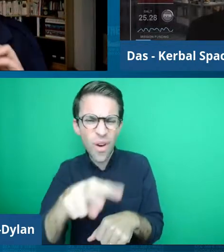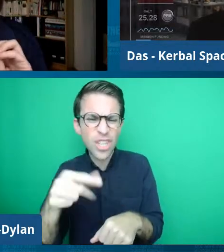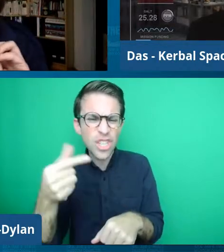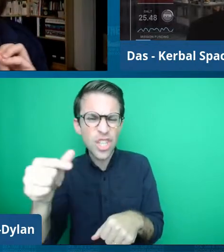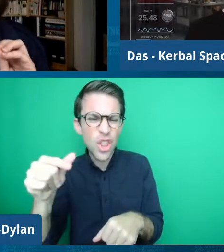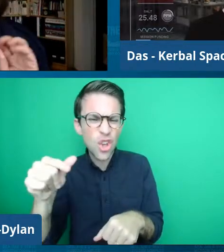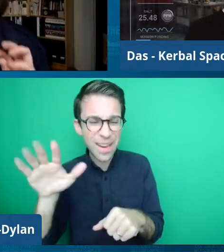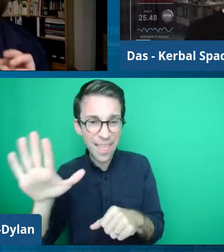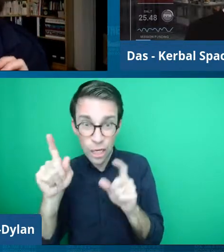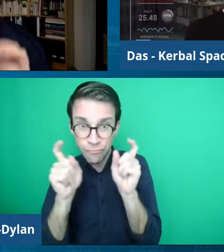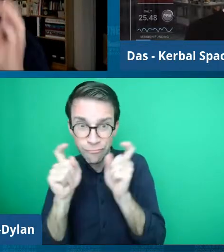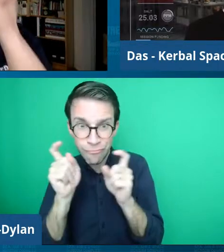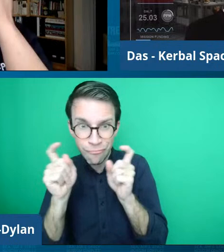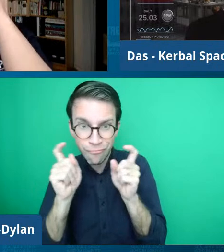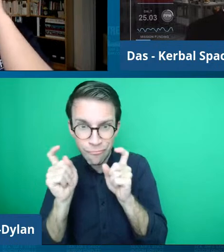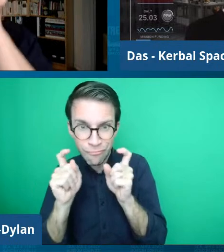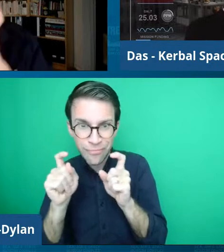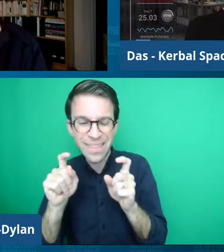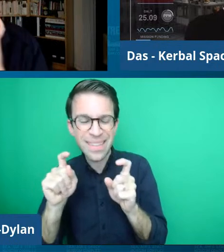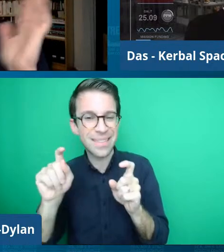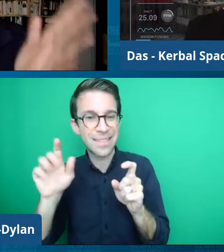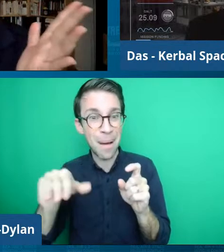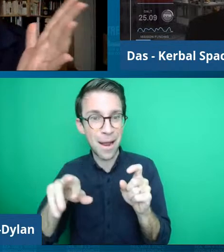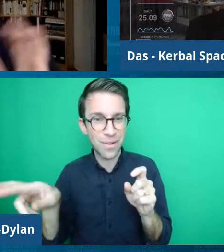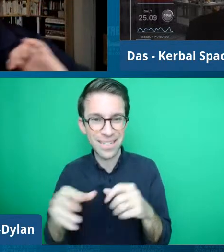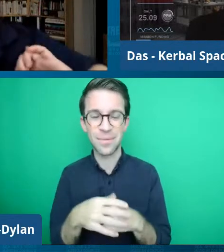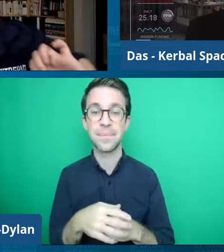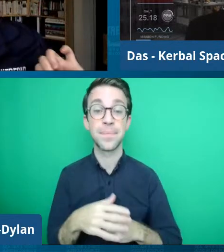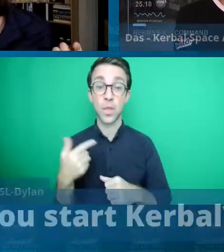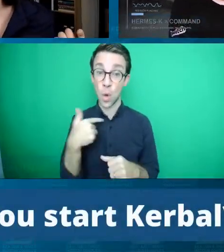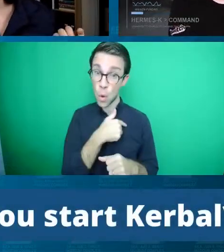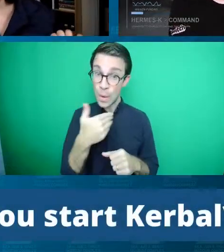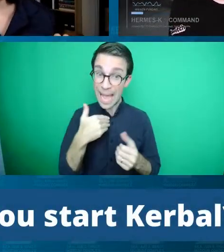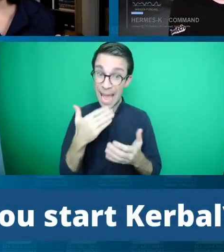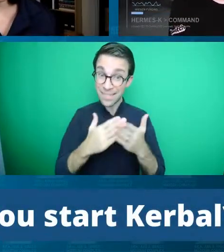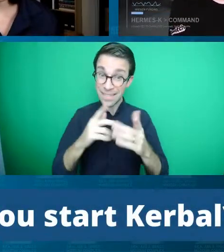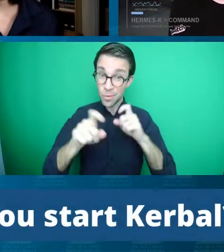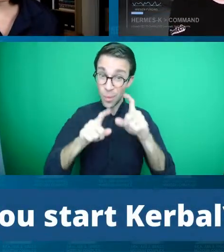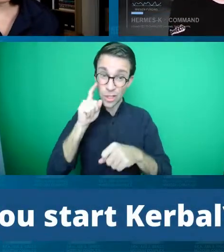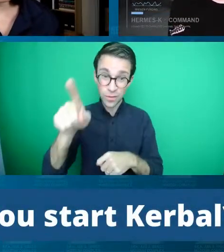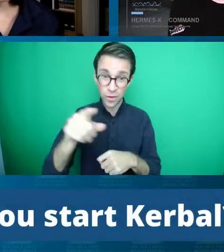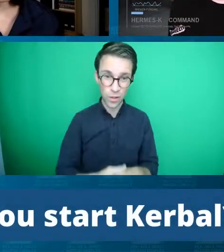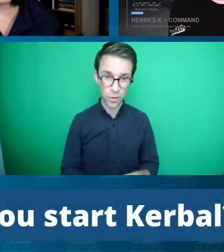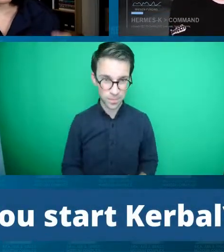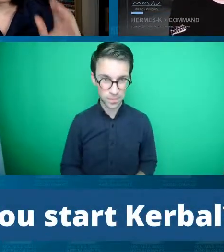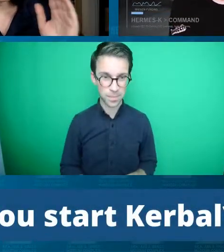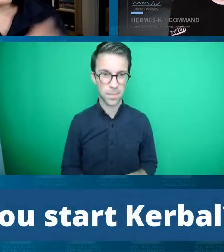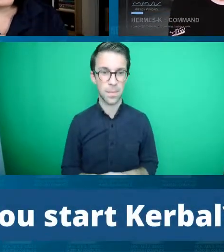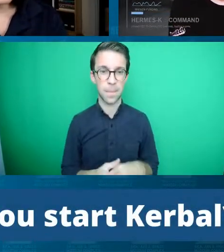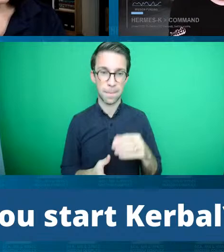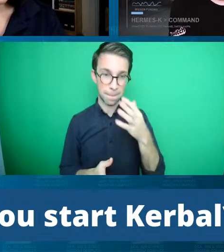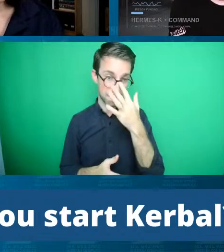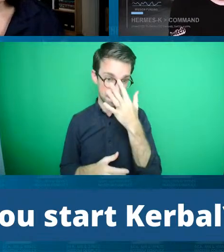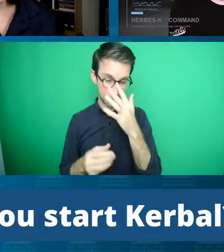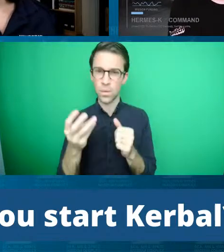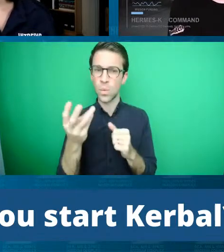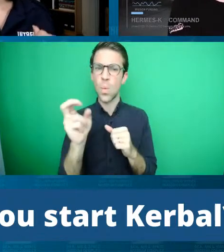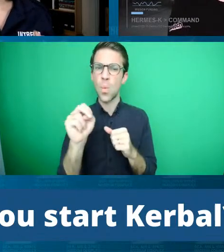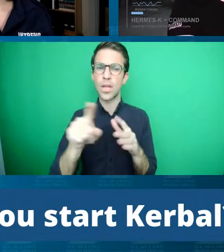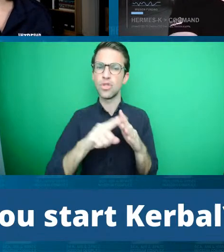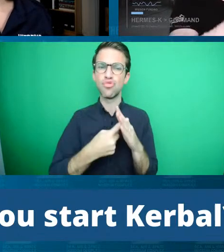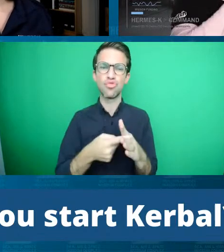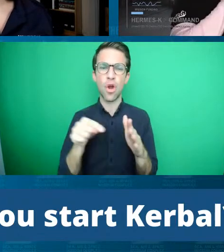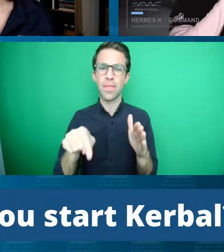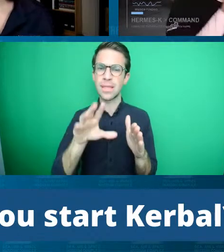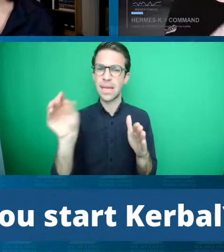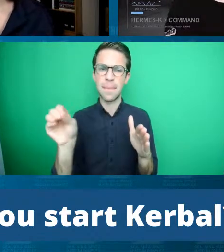expressions on the bottom too. So much fun. But yes, we have some questions for you, I believe. So excellent. when did you start